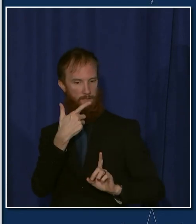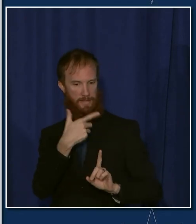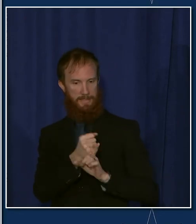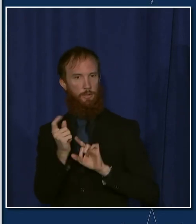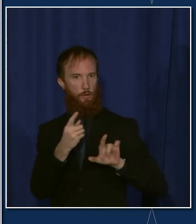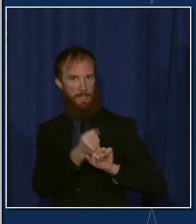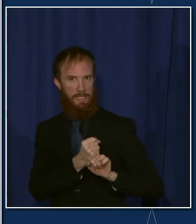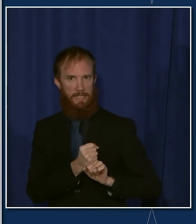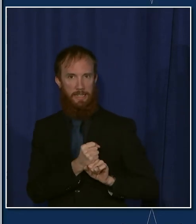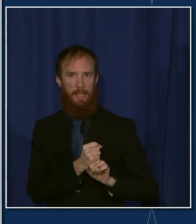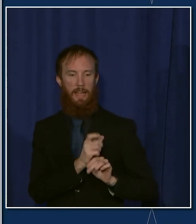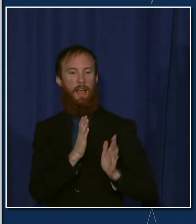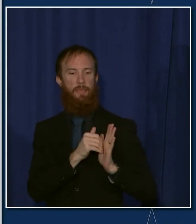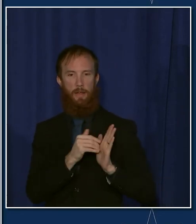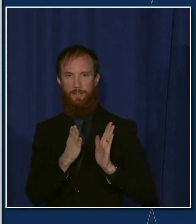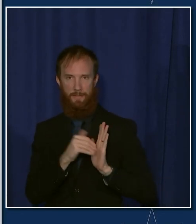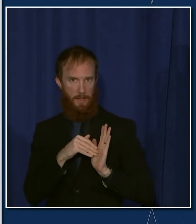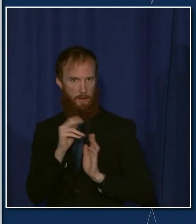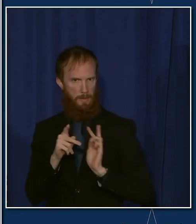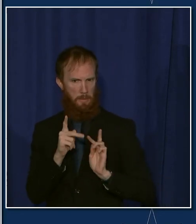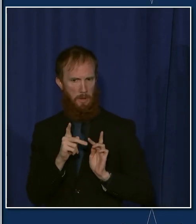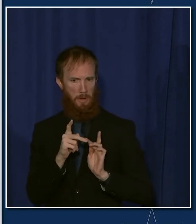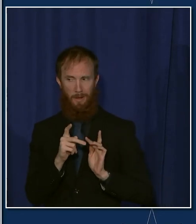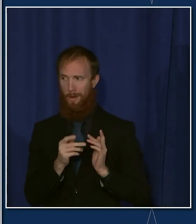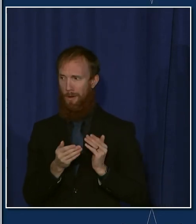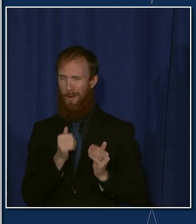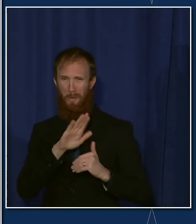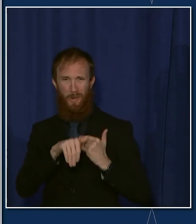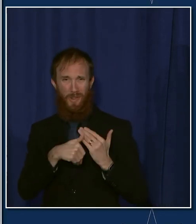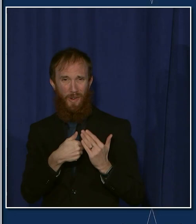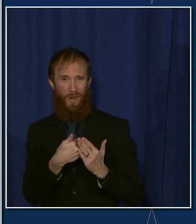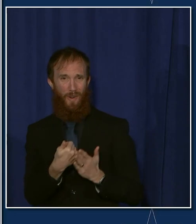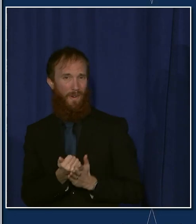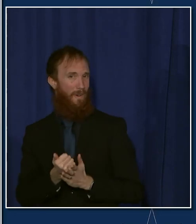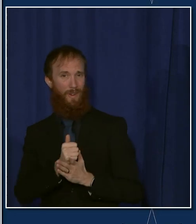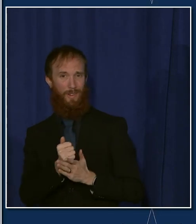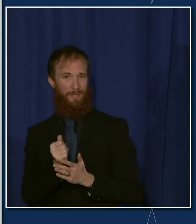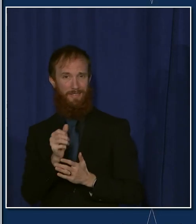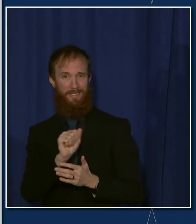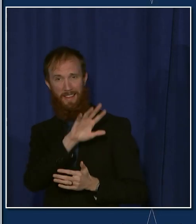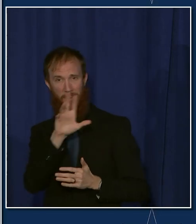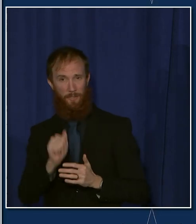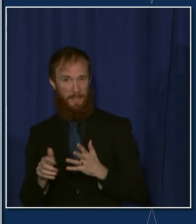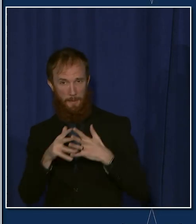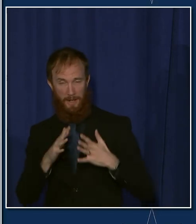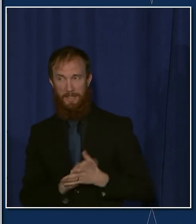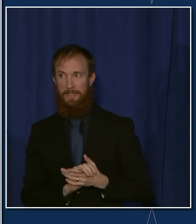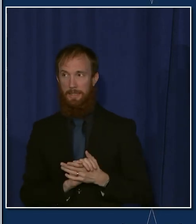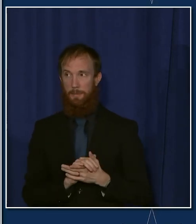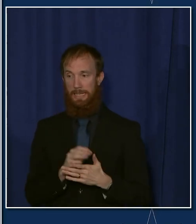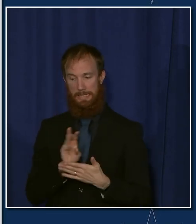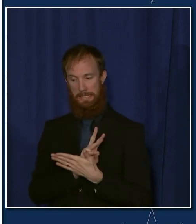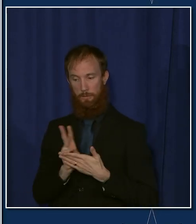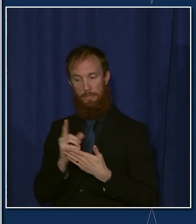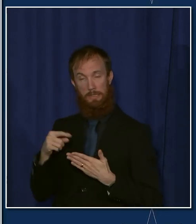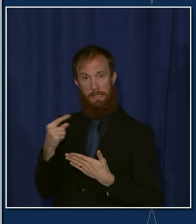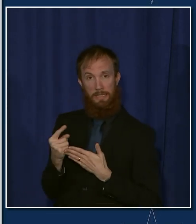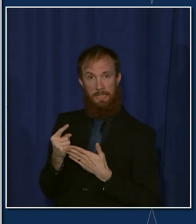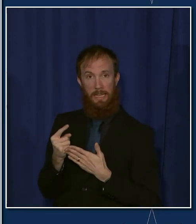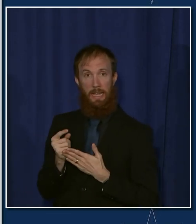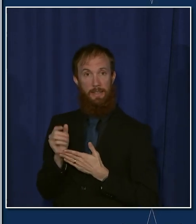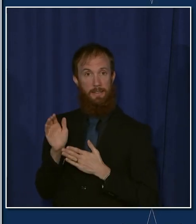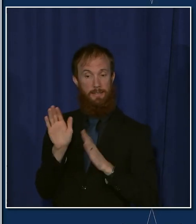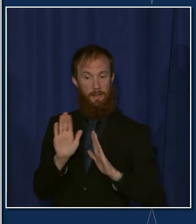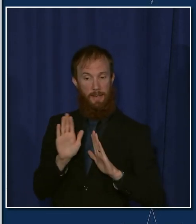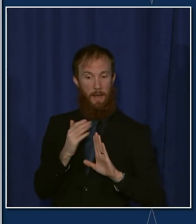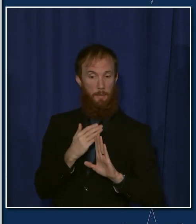people, almost all African Americans. In the last 6 weeks, every Sunday before service and after, Walgreens